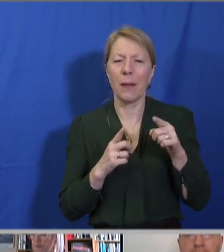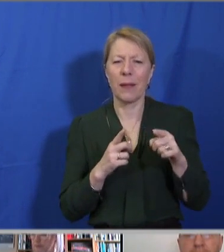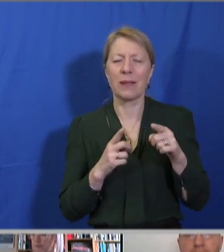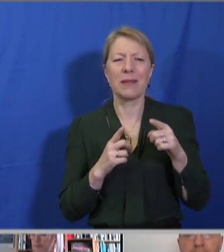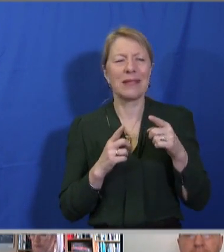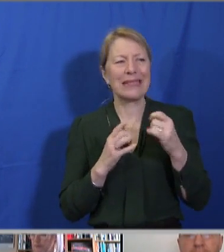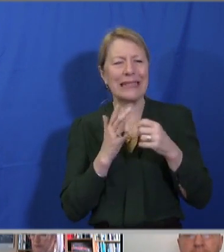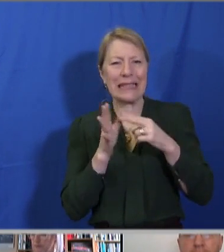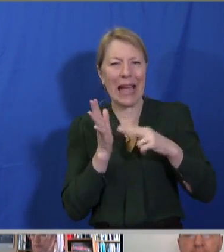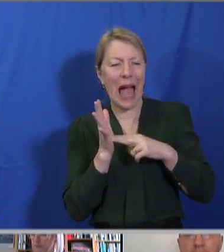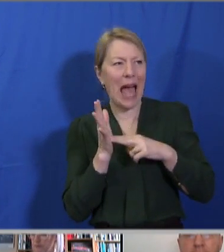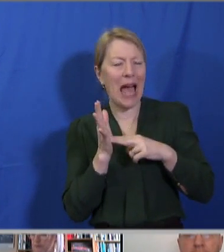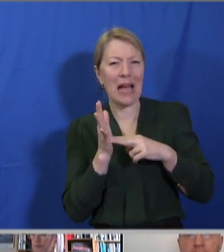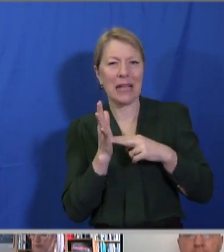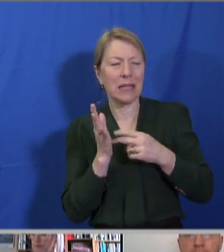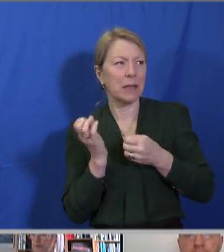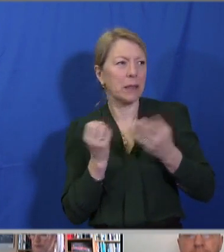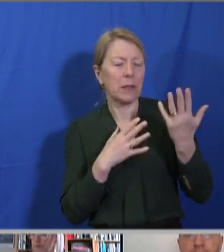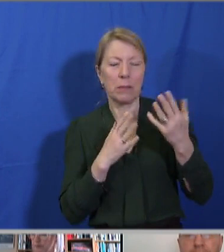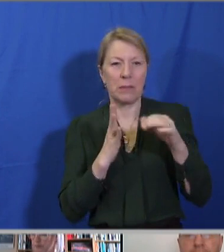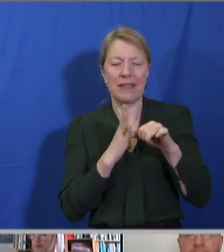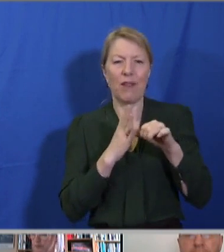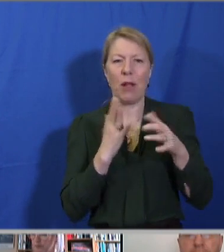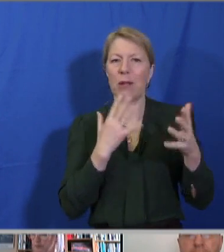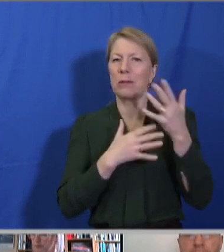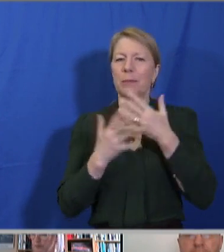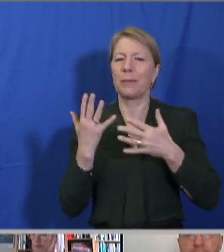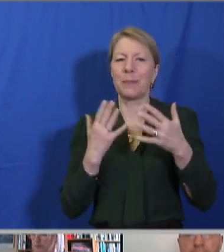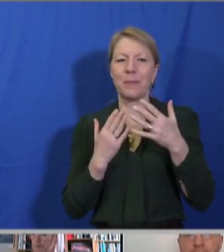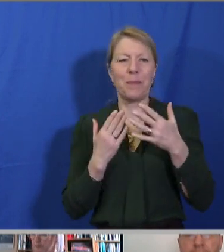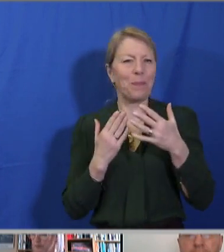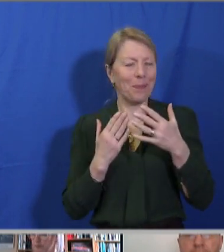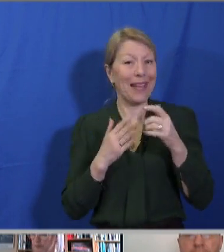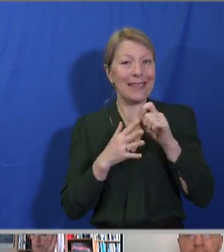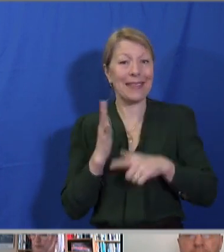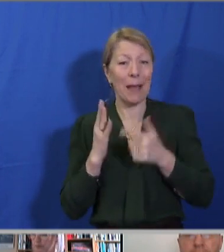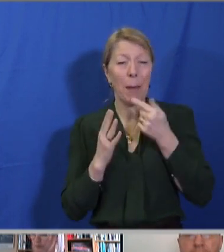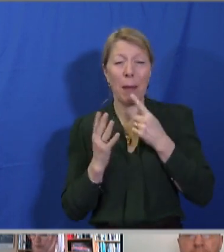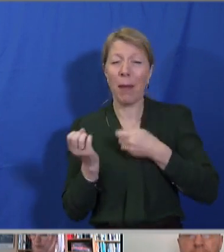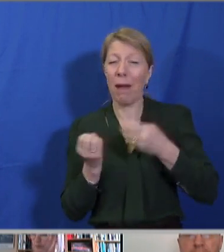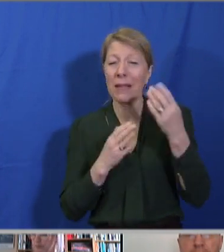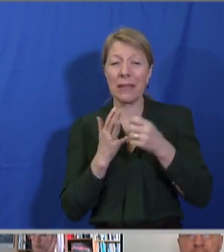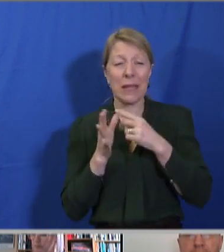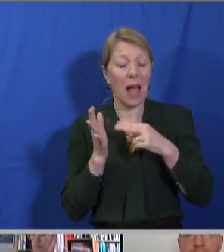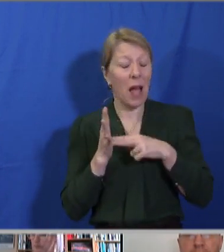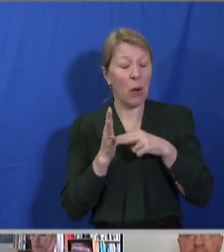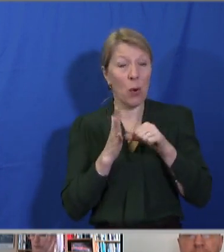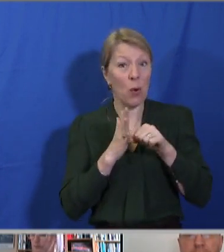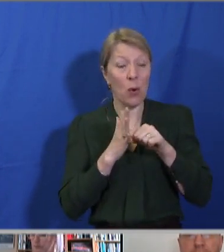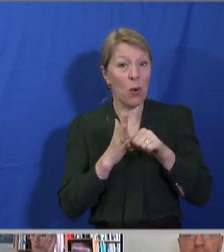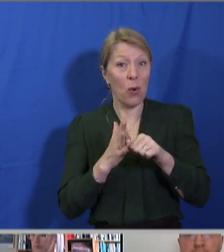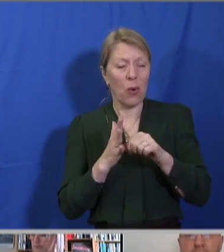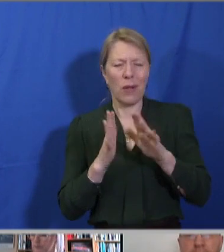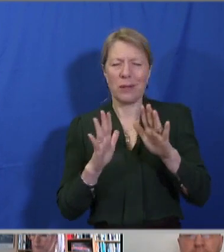also very difficult. And there are other physical access problems, both as an inpatient and an outpatient.